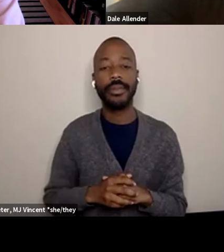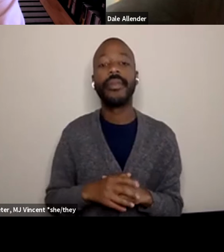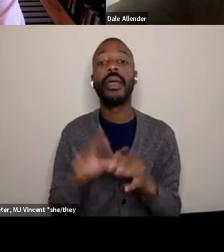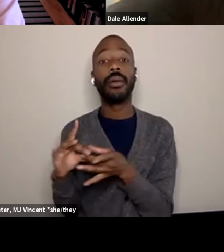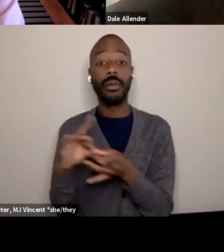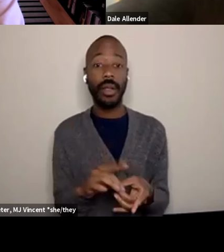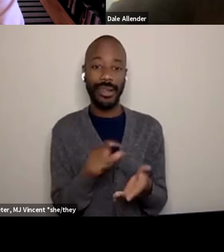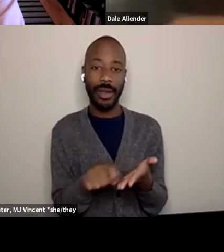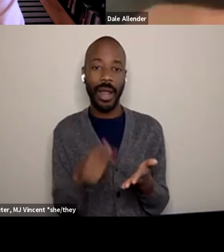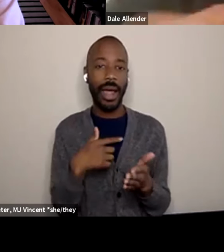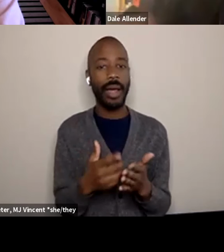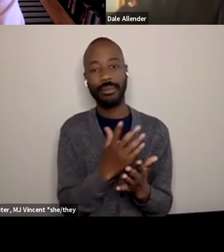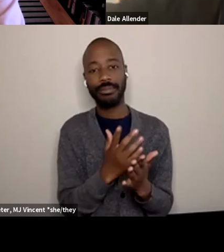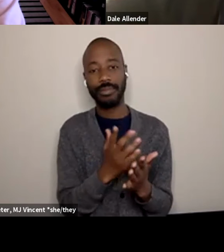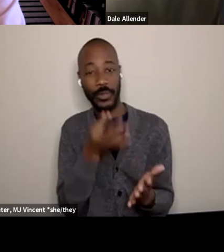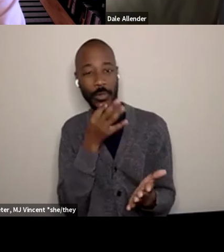book